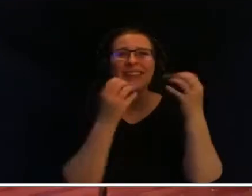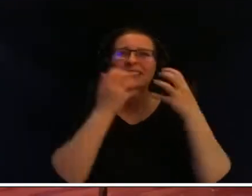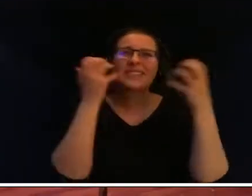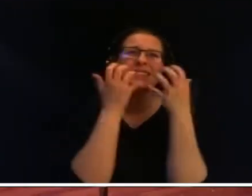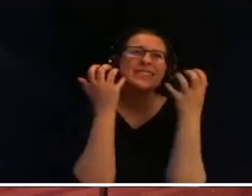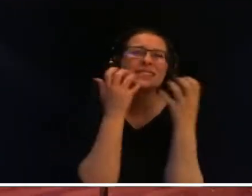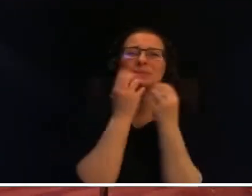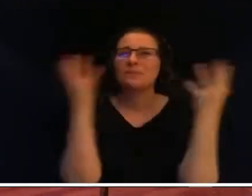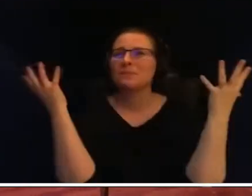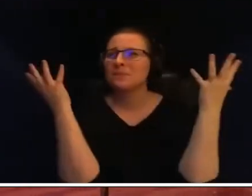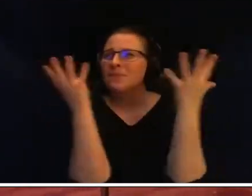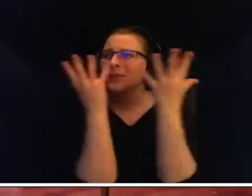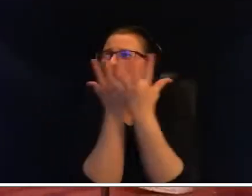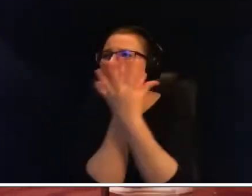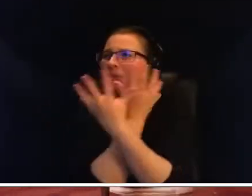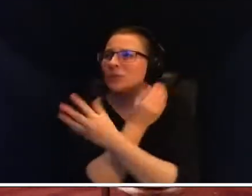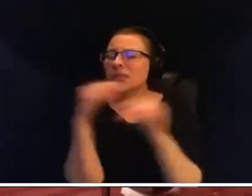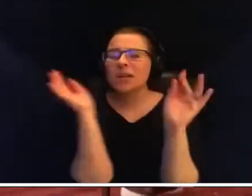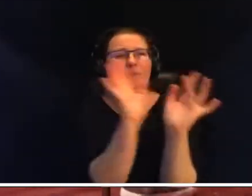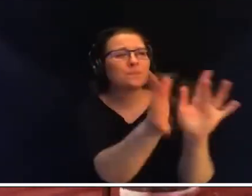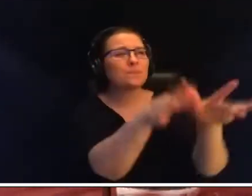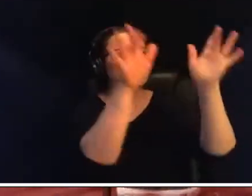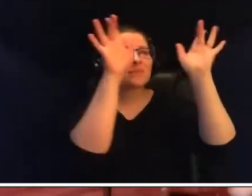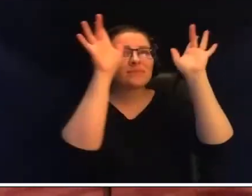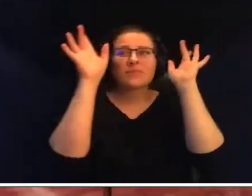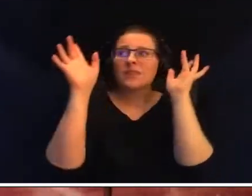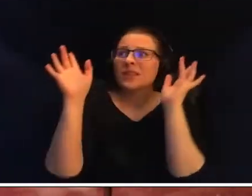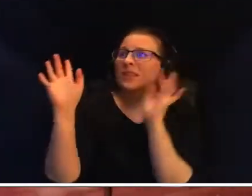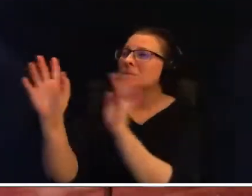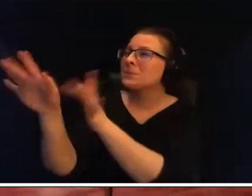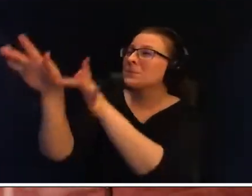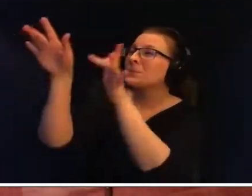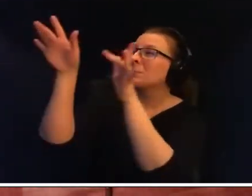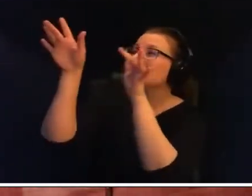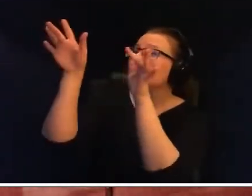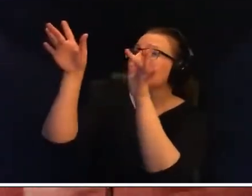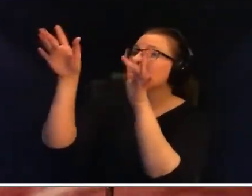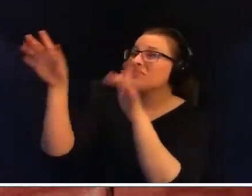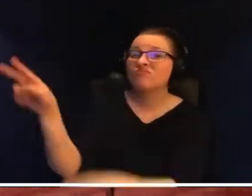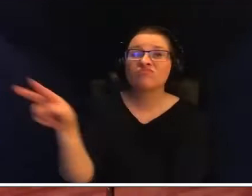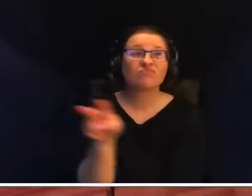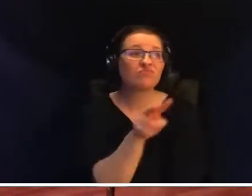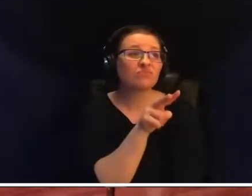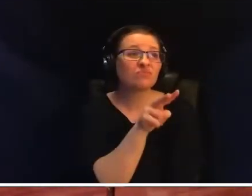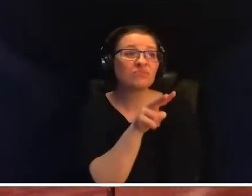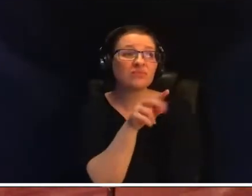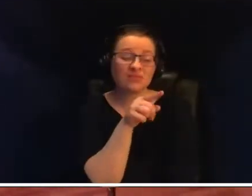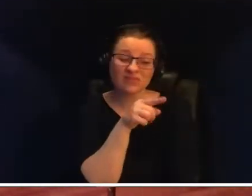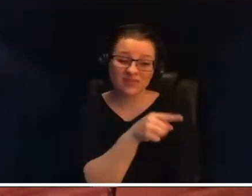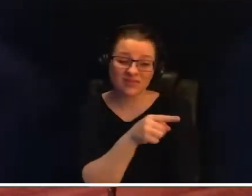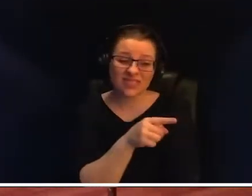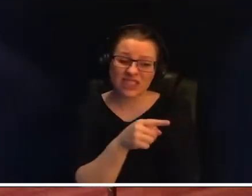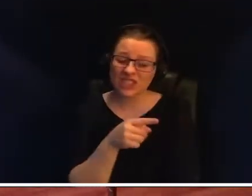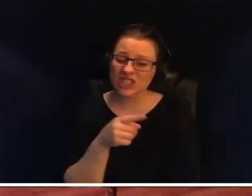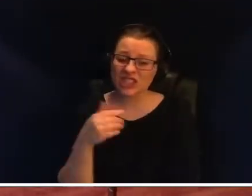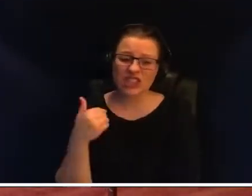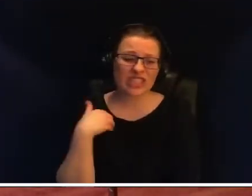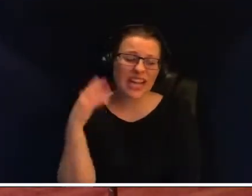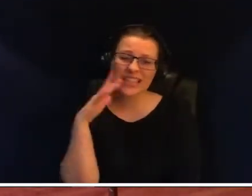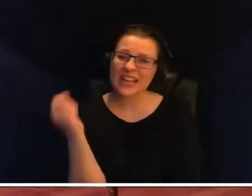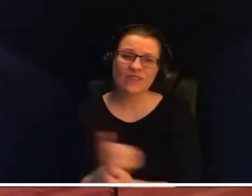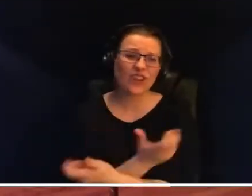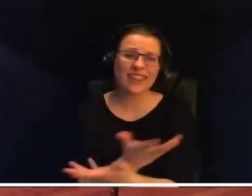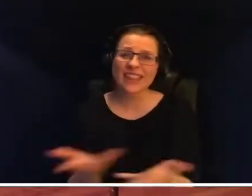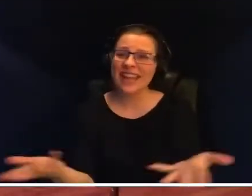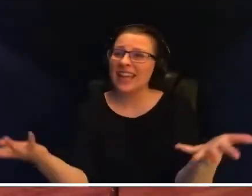cavern hold? Looking around here, do you think? Sure, she's got